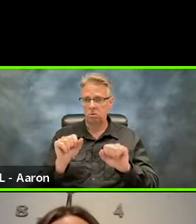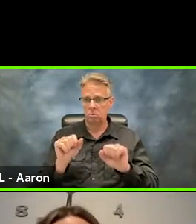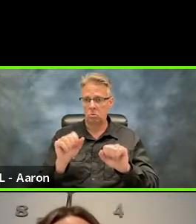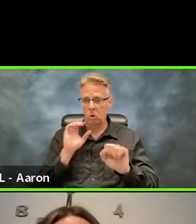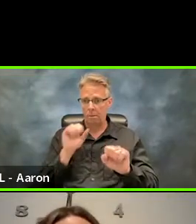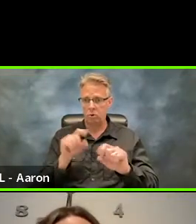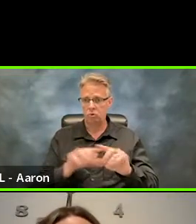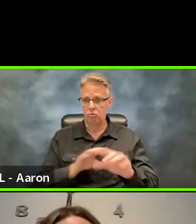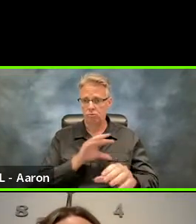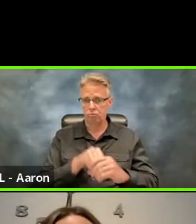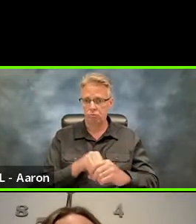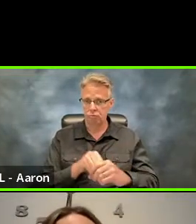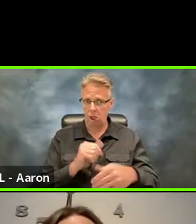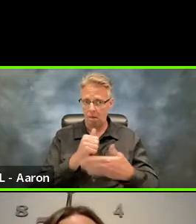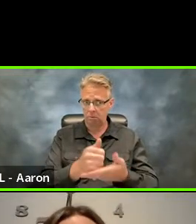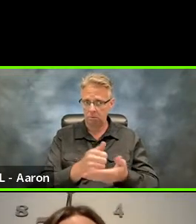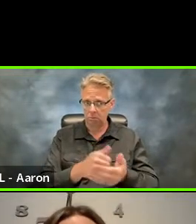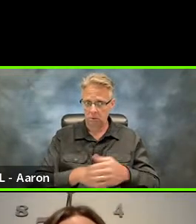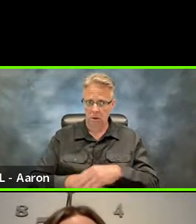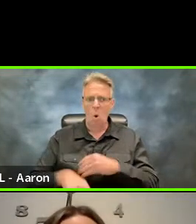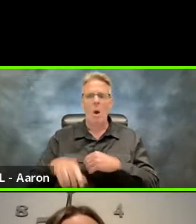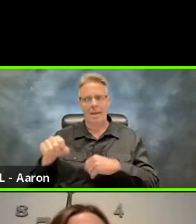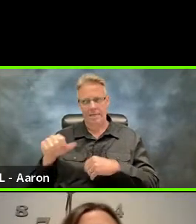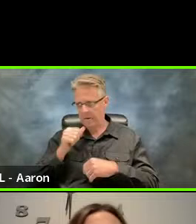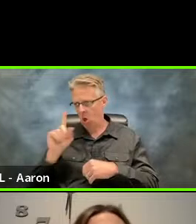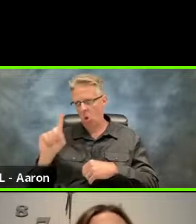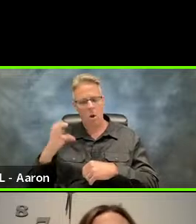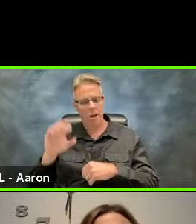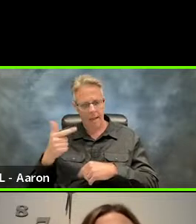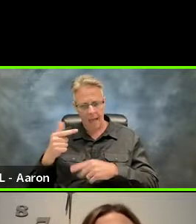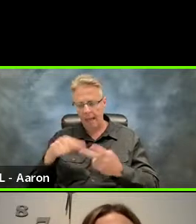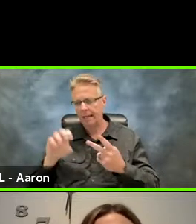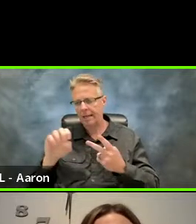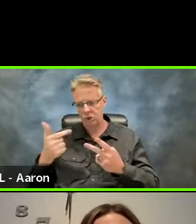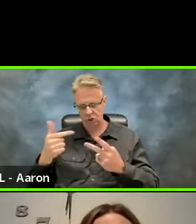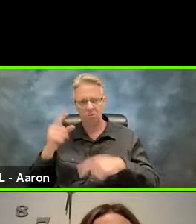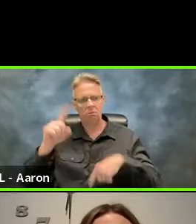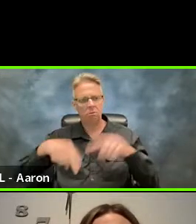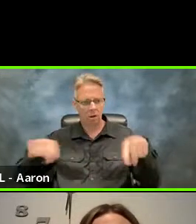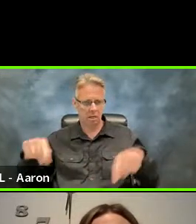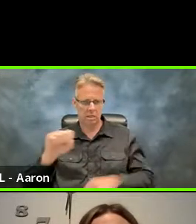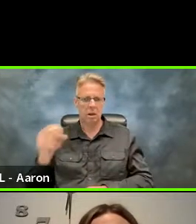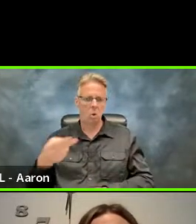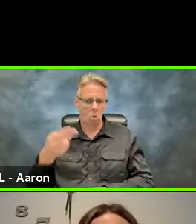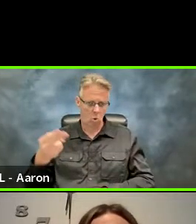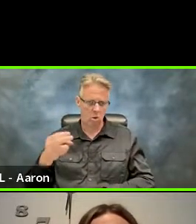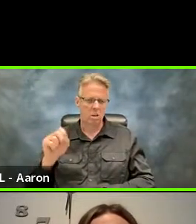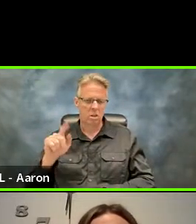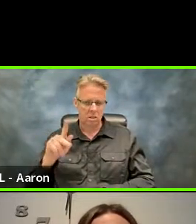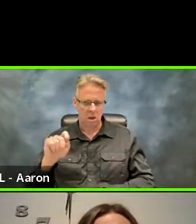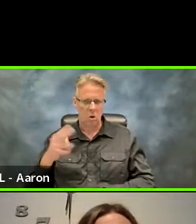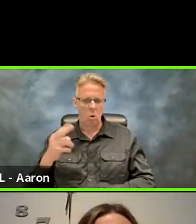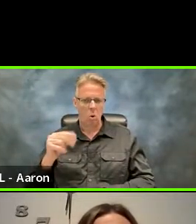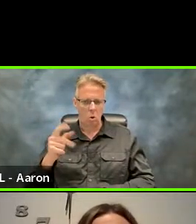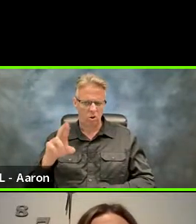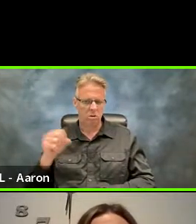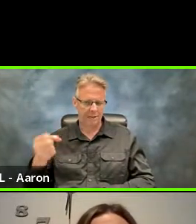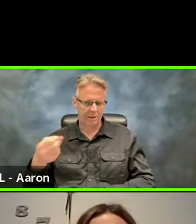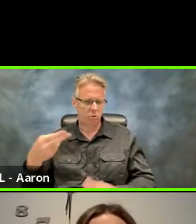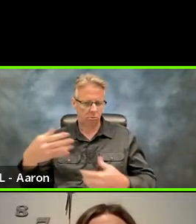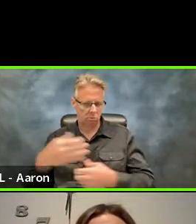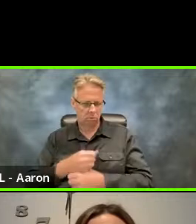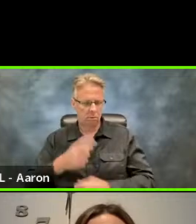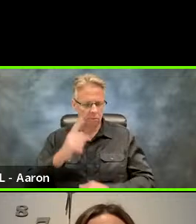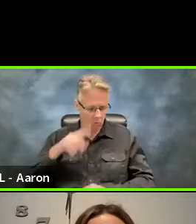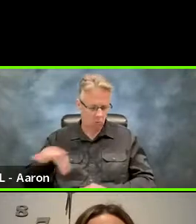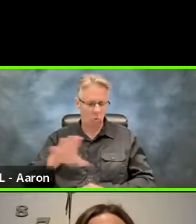contribute? Absolutely. Yeah. Not just CAG and EAG, variety of stakeholders across,